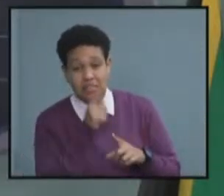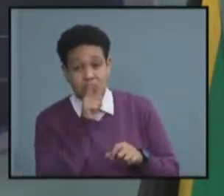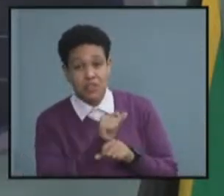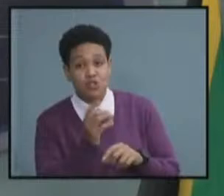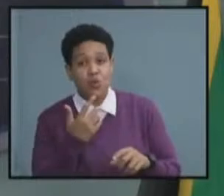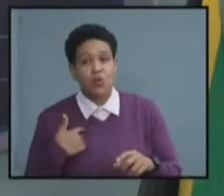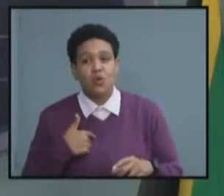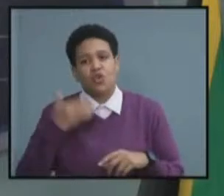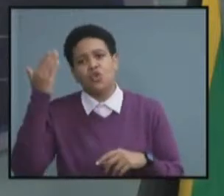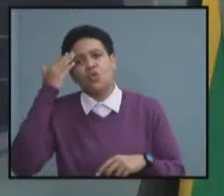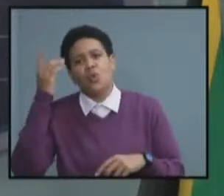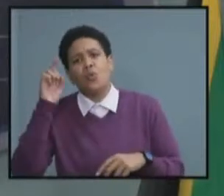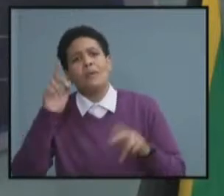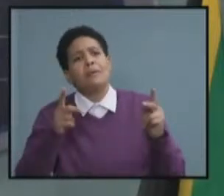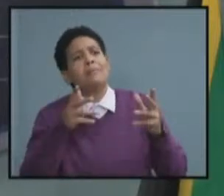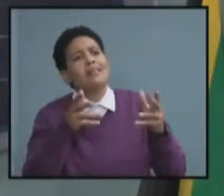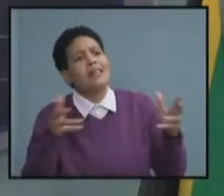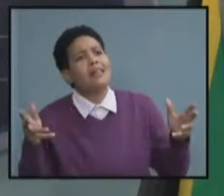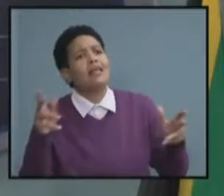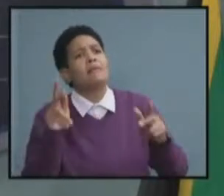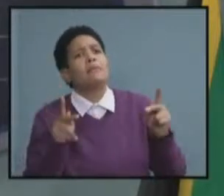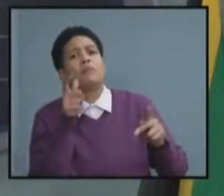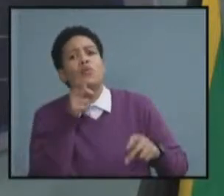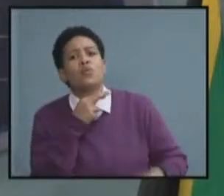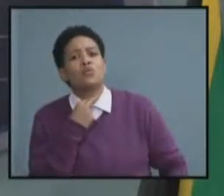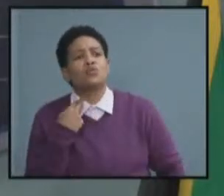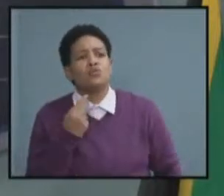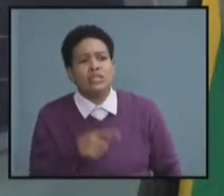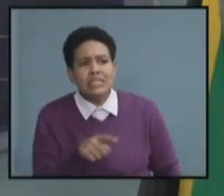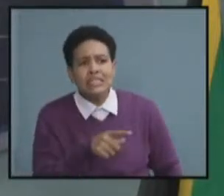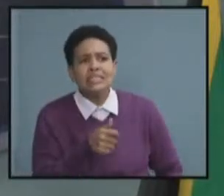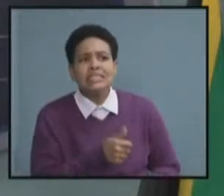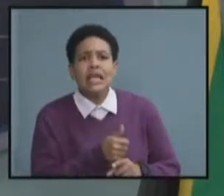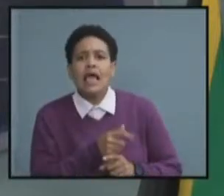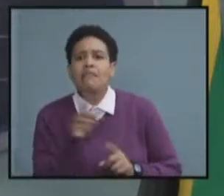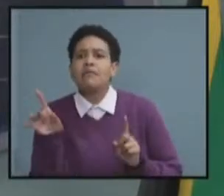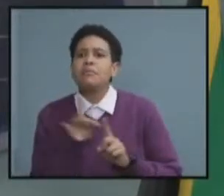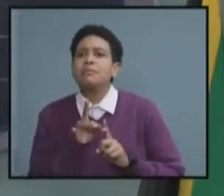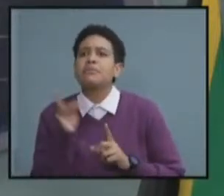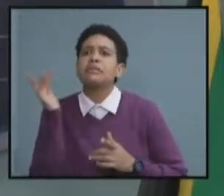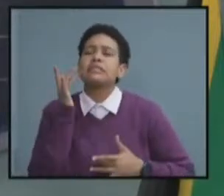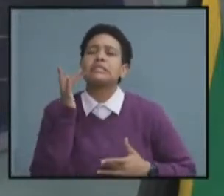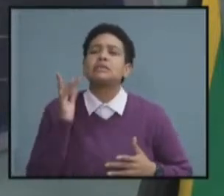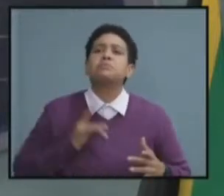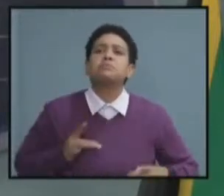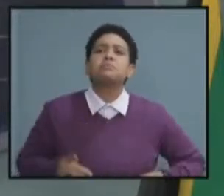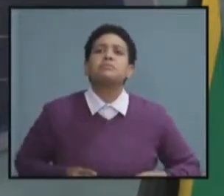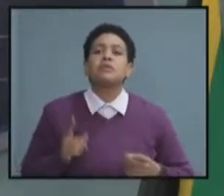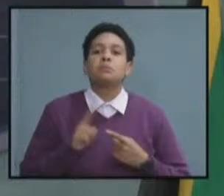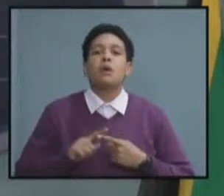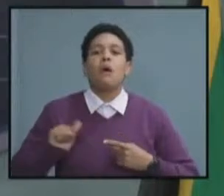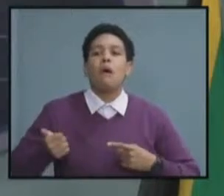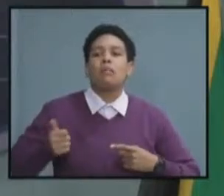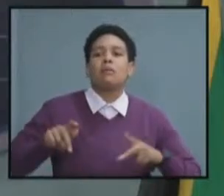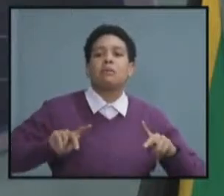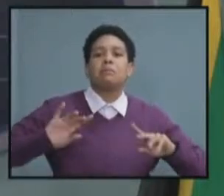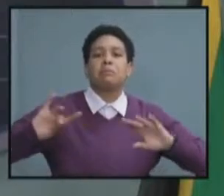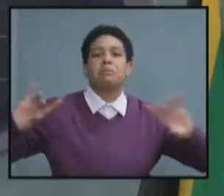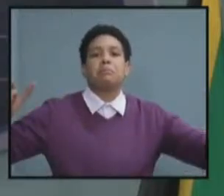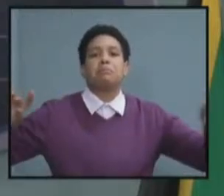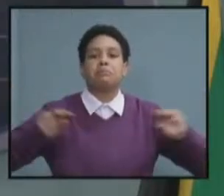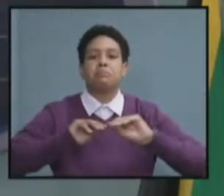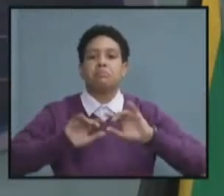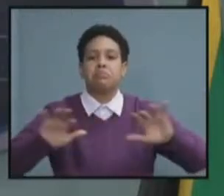ensure that we know where persons are, persons who are at risk of being contaminated and also of contaminating others.